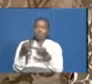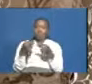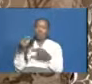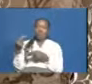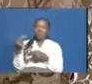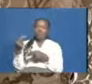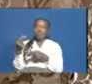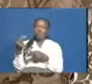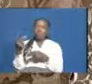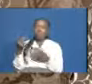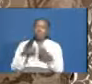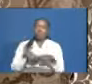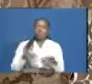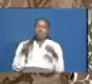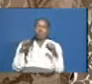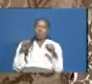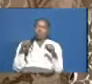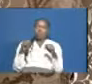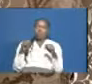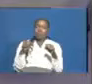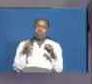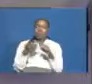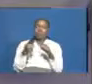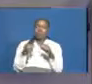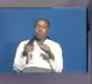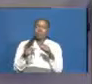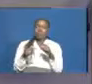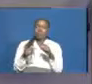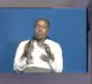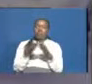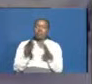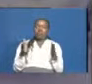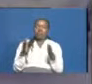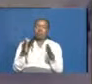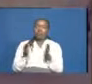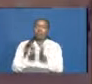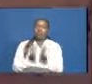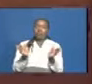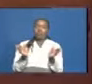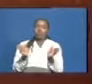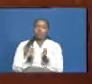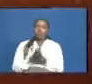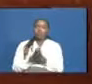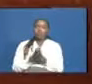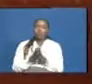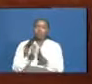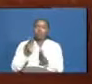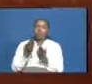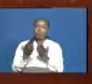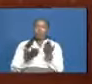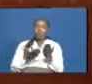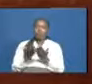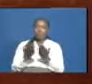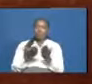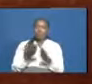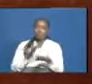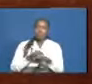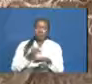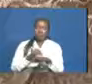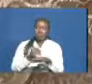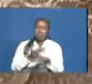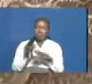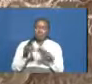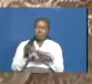the senior most, but today we have Major General. This was the climax of the Women's Service Corps. They all went